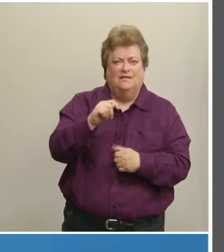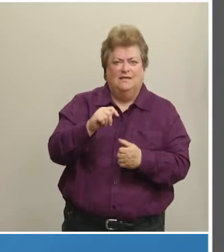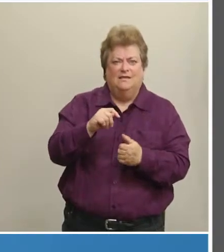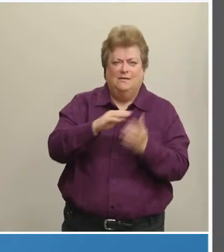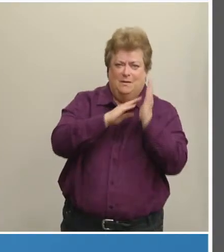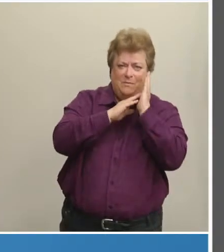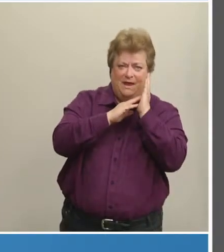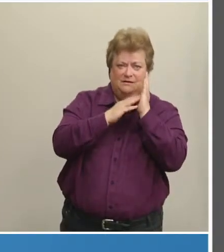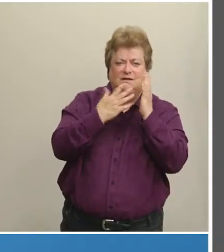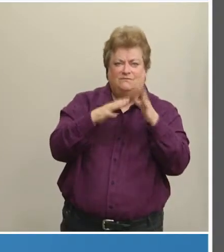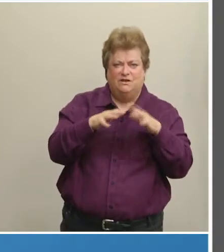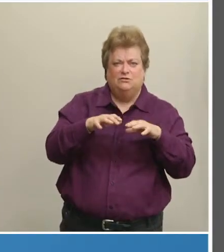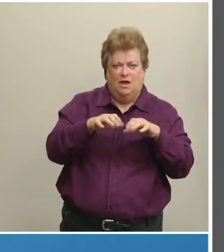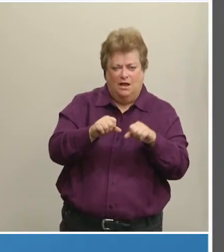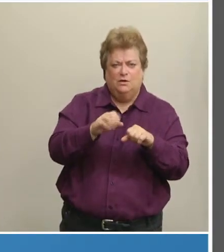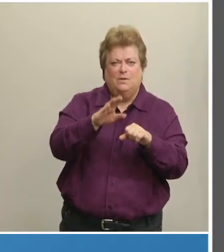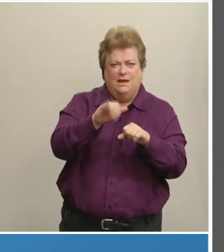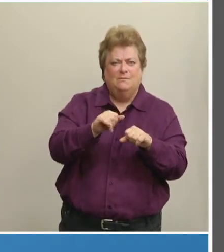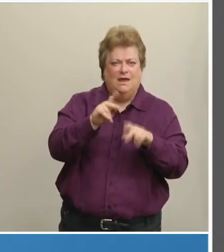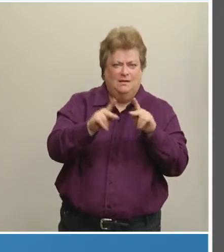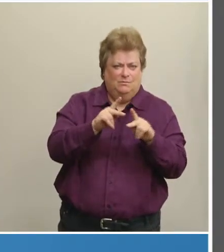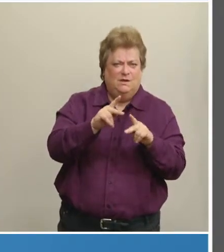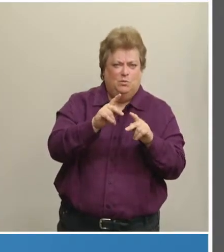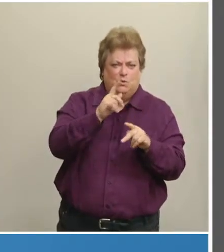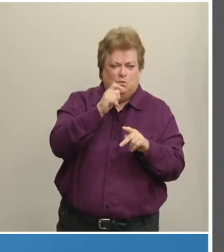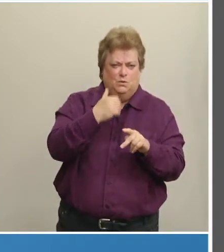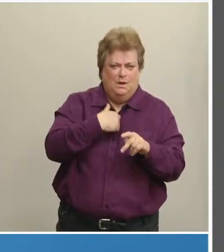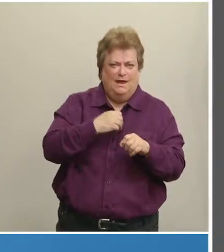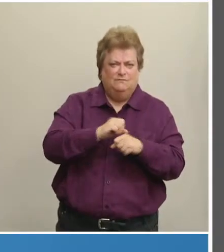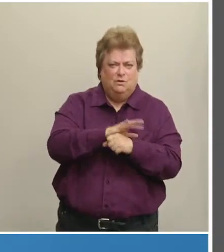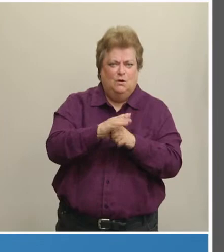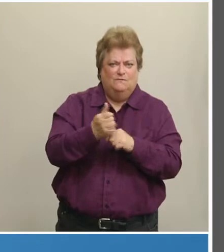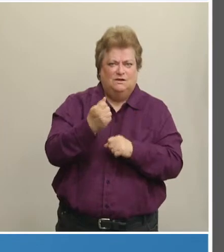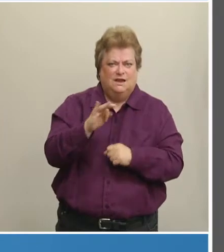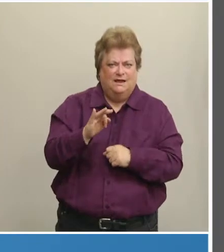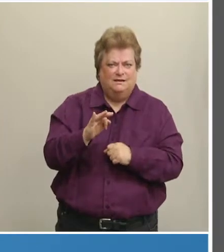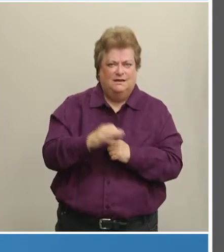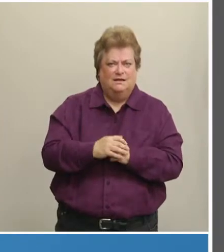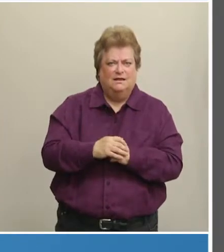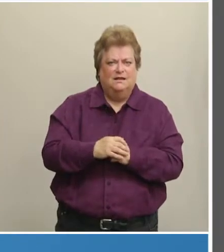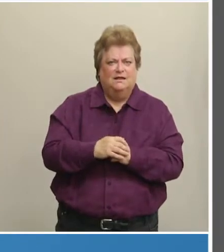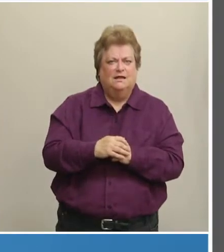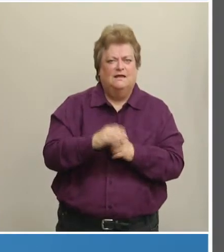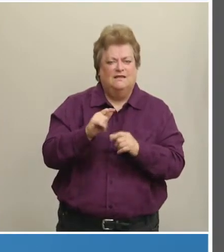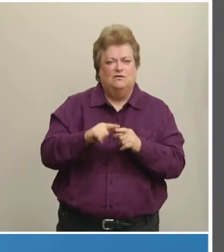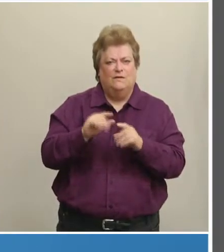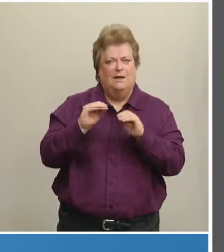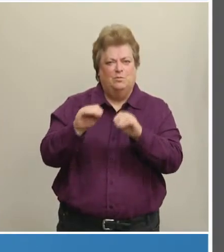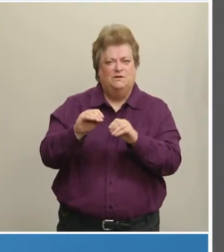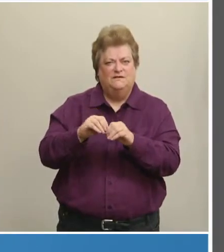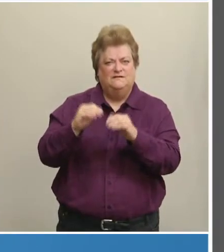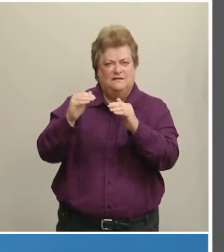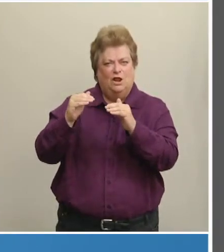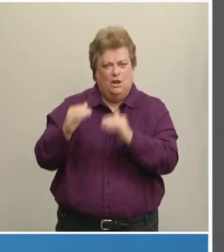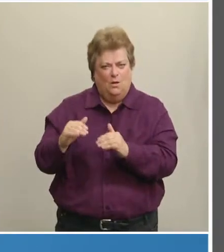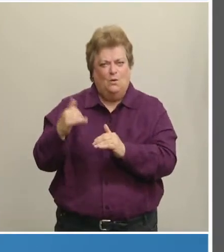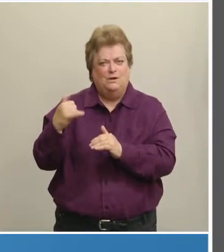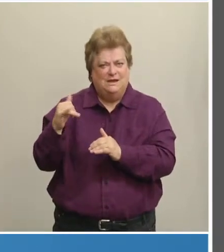been occupied by COVID-19 patients. This is putting us in the low yellow